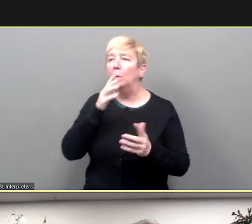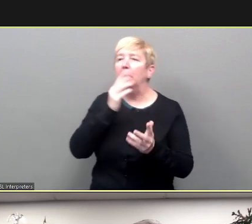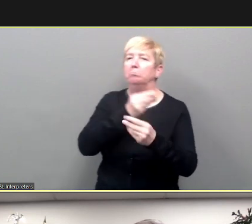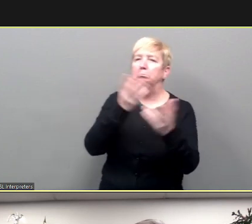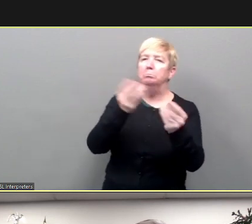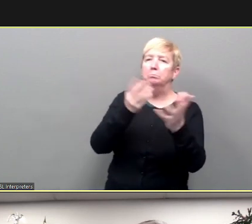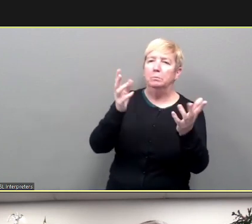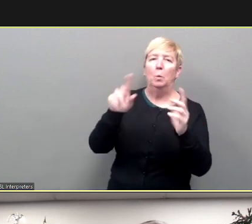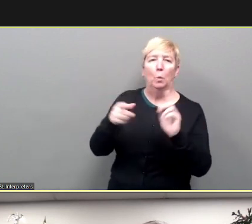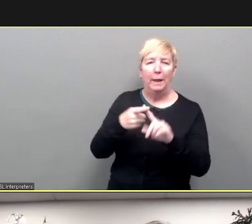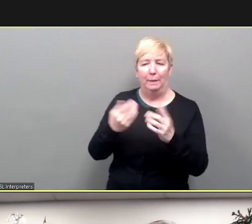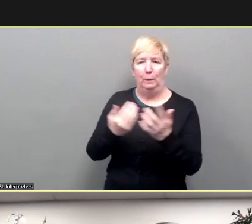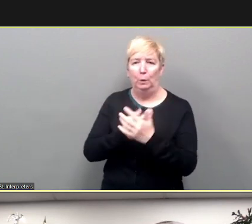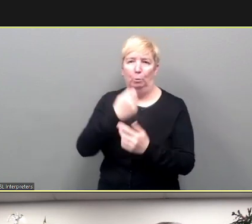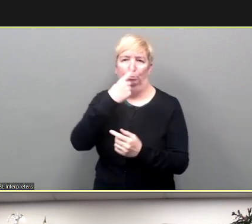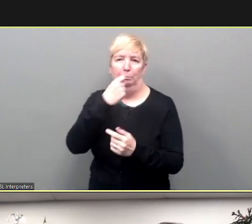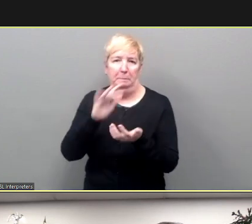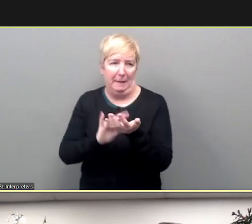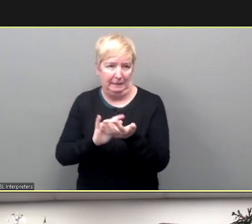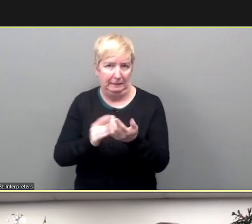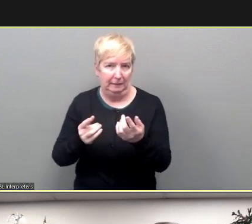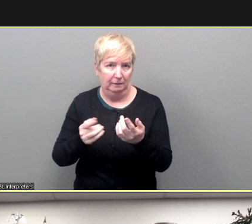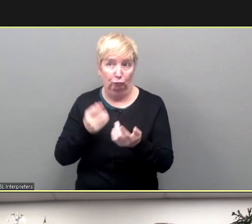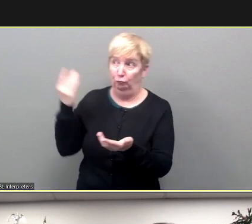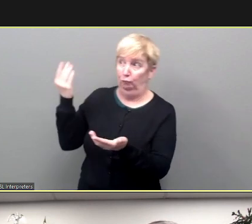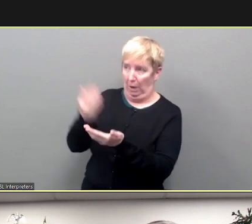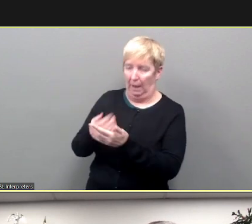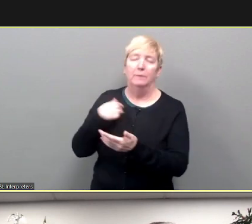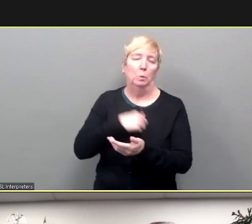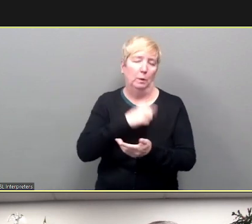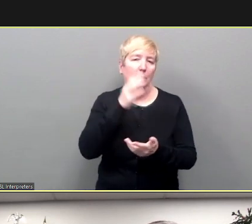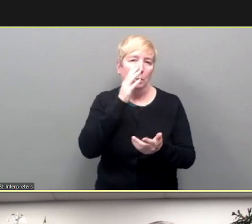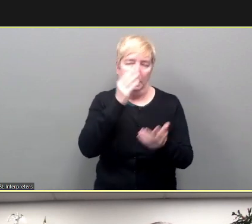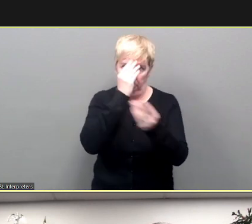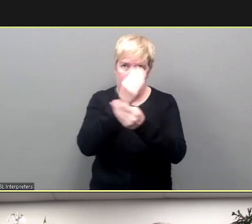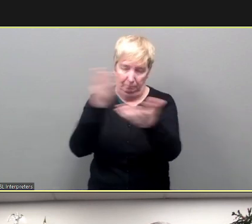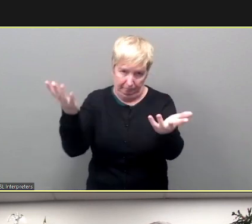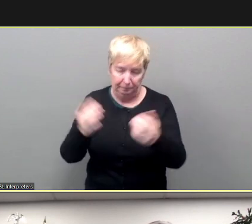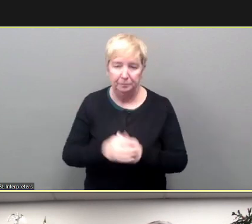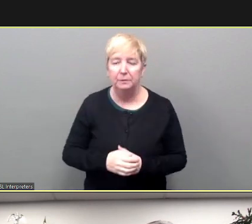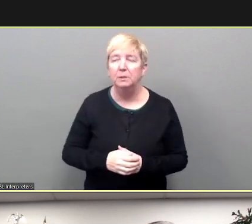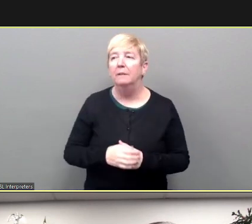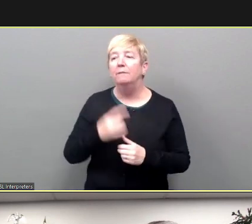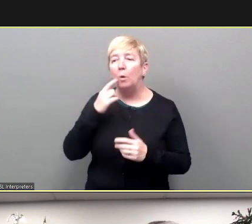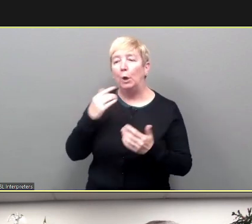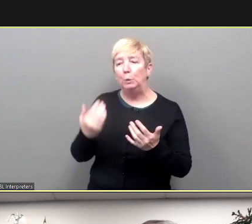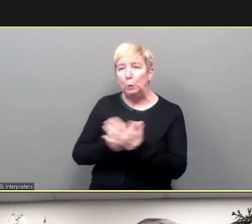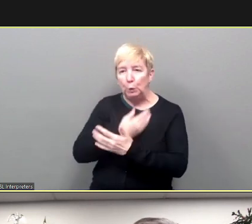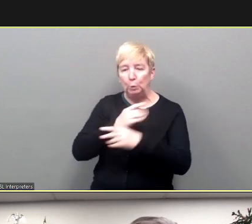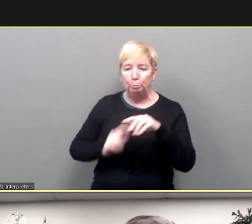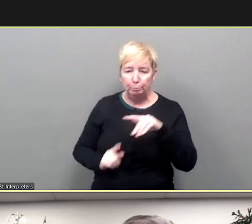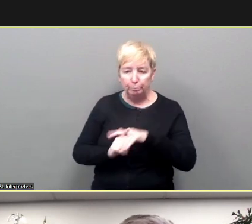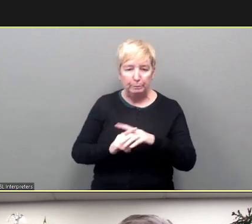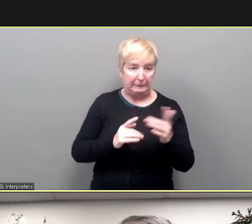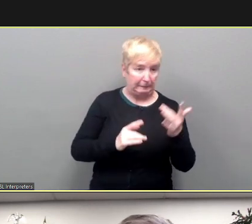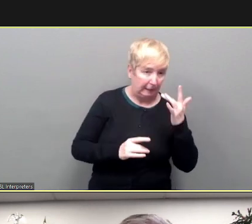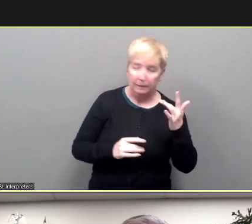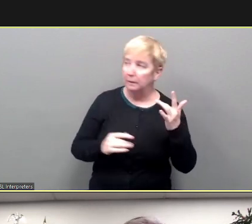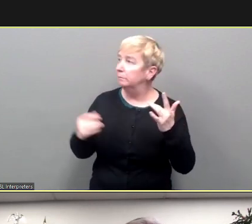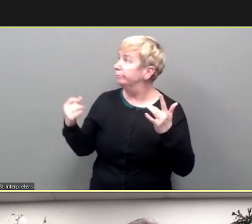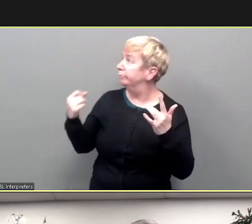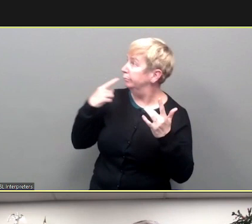become available for treatment of a new COVID case that's symptomatic, we're prioritizing those areas that don't have